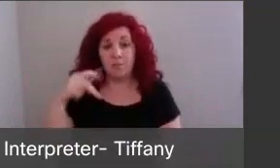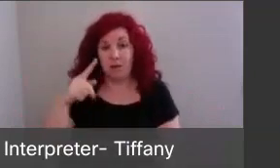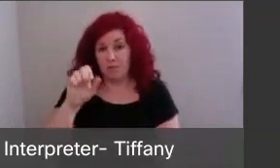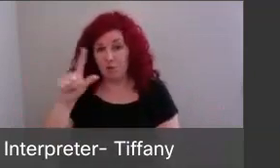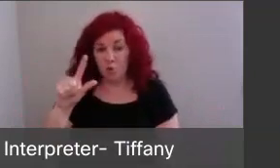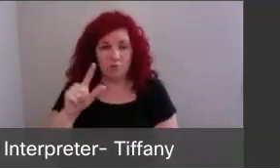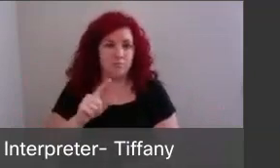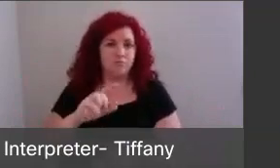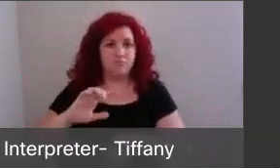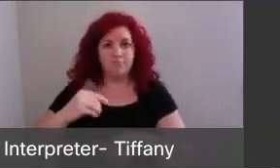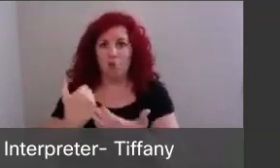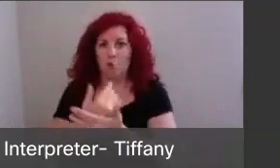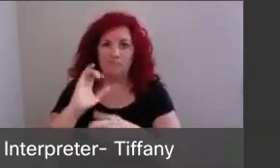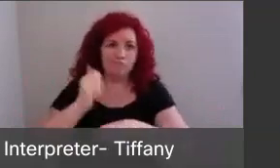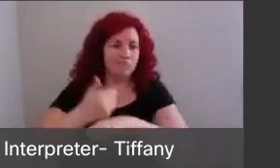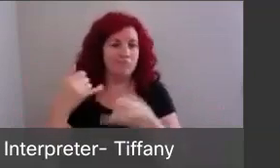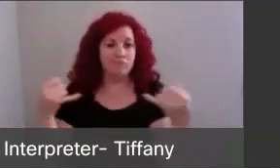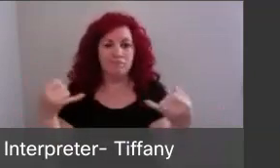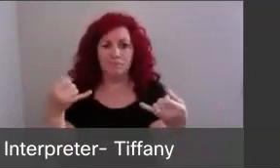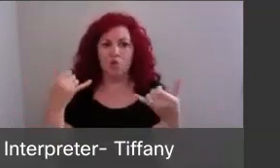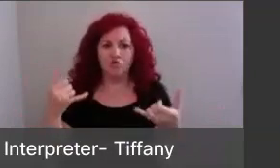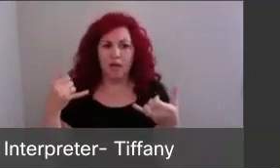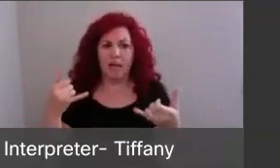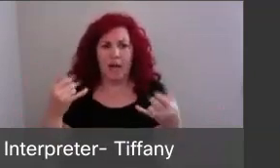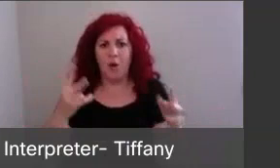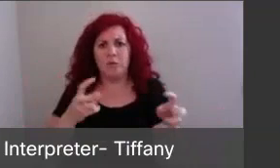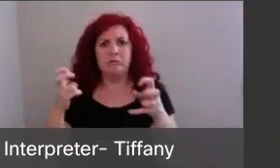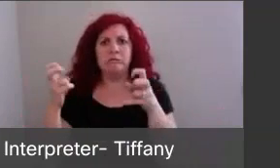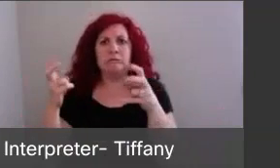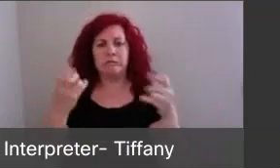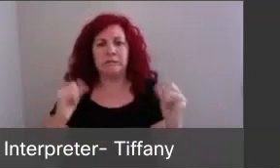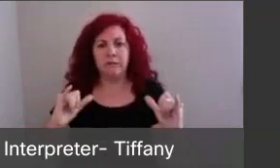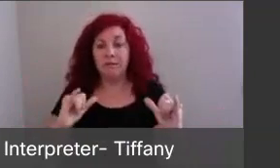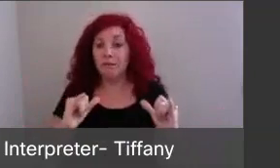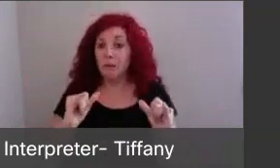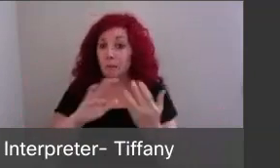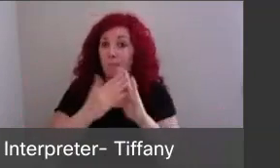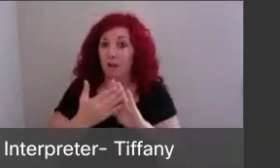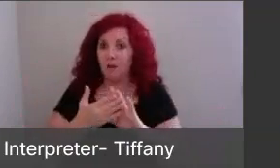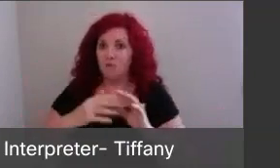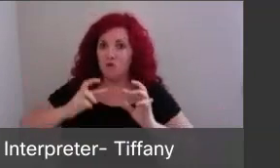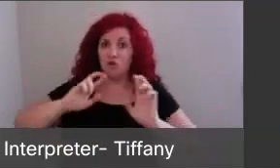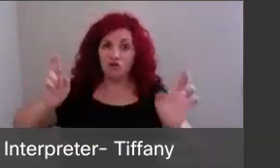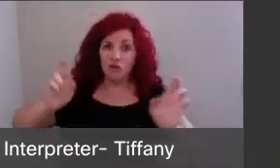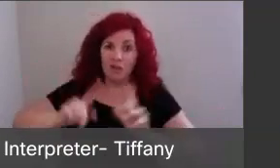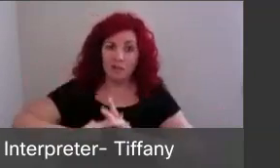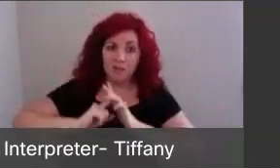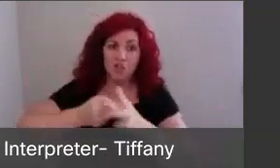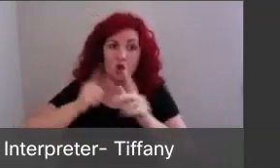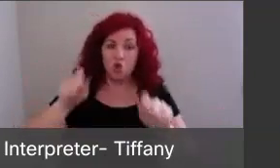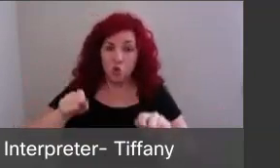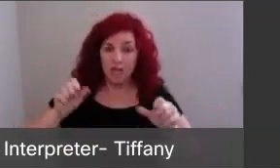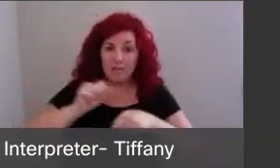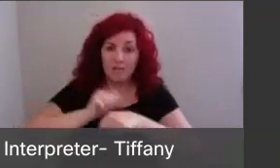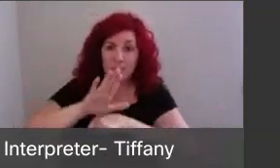system. It's currently spinning up, and when it comes live, it'll allow you to actually draw and submit proposed map changes. So putting that